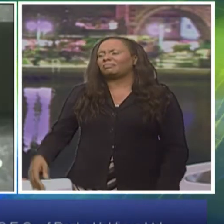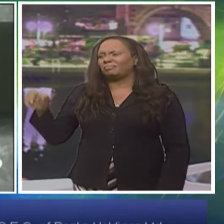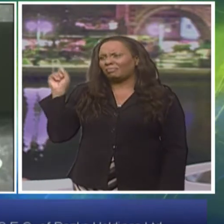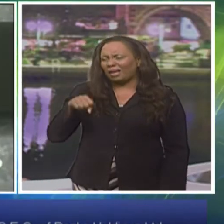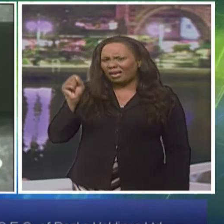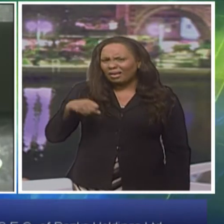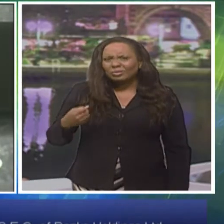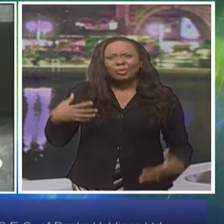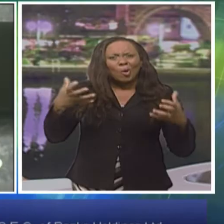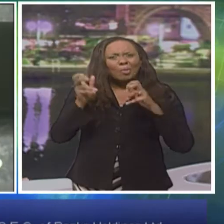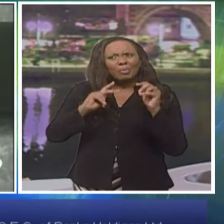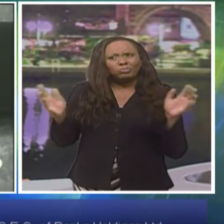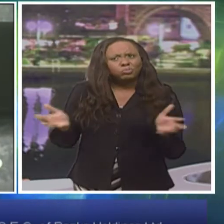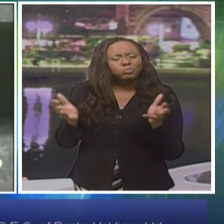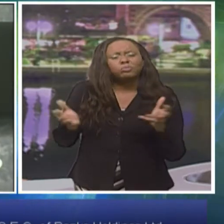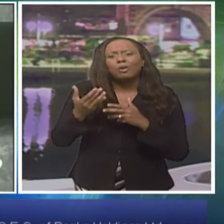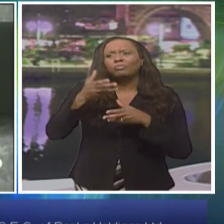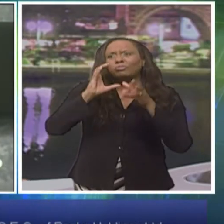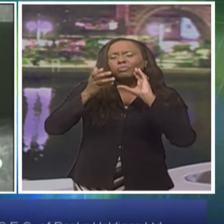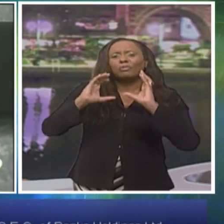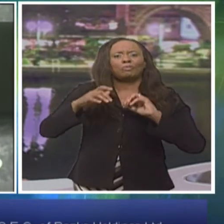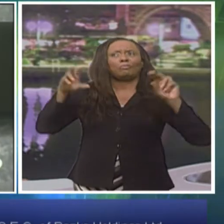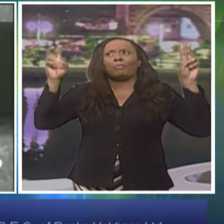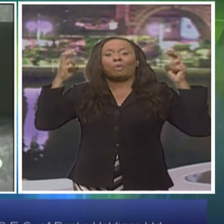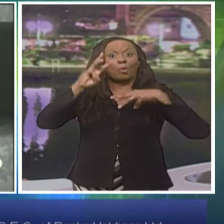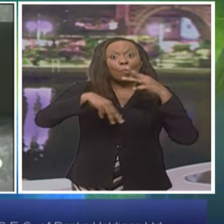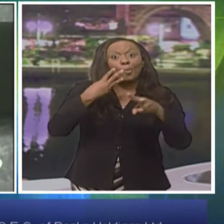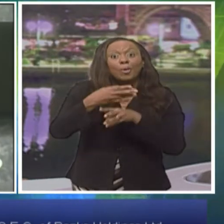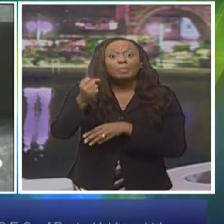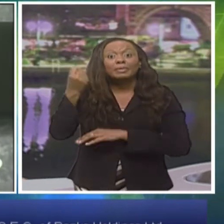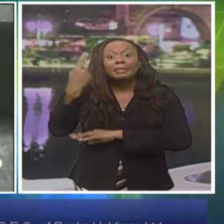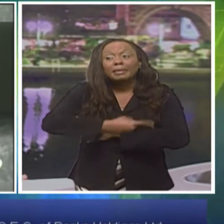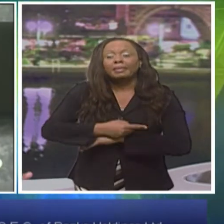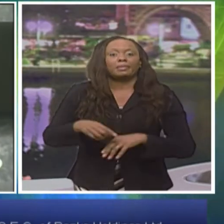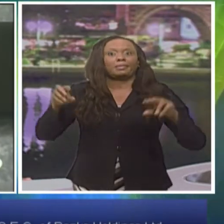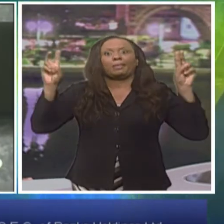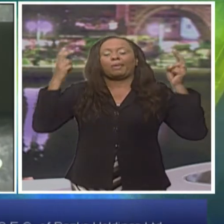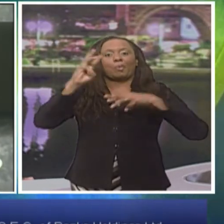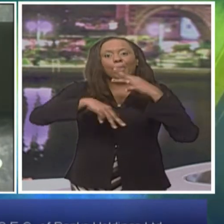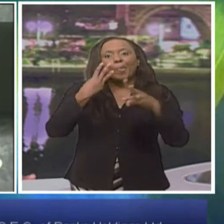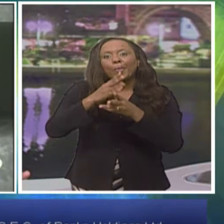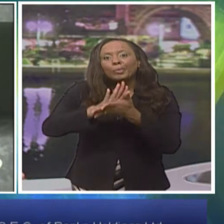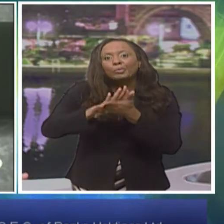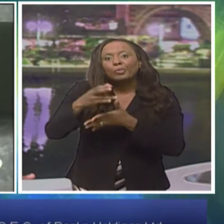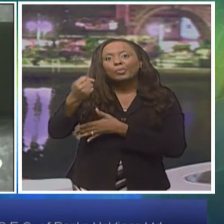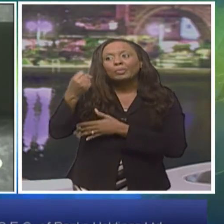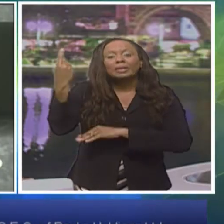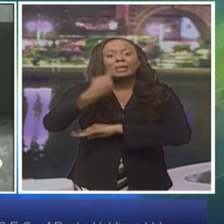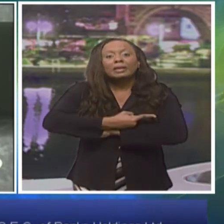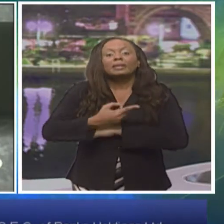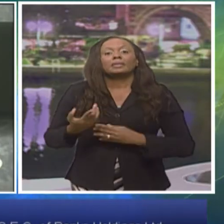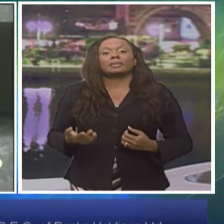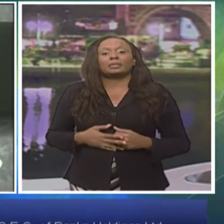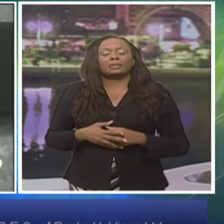encouraging the consumption of milk. We participate in Rural Milk Day, World School Milk Day. We do, special price banded packs,